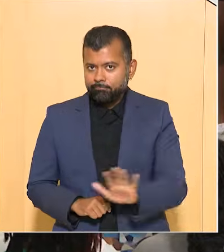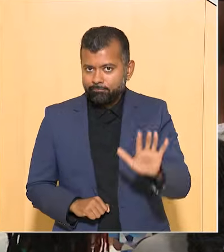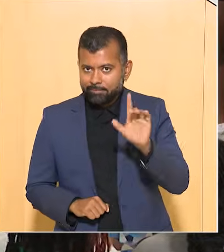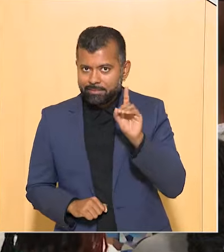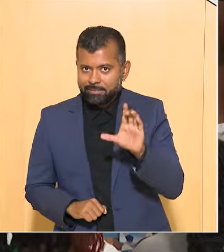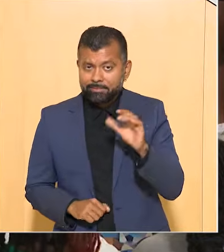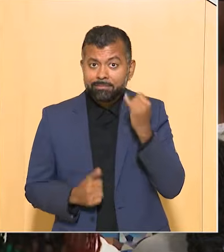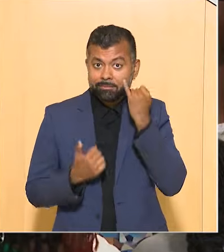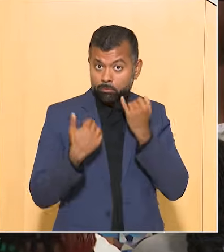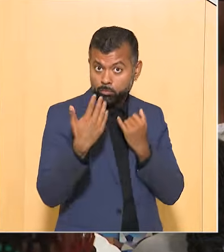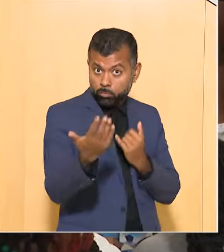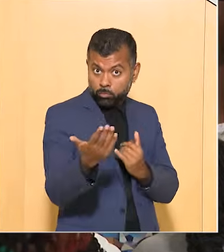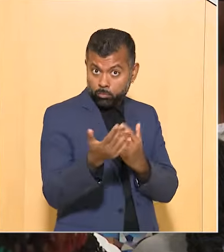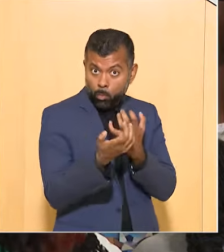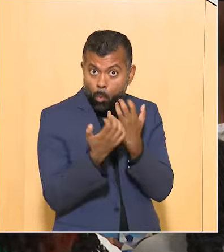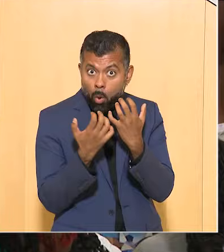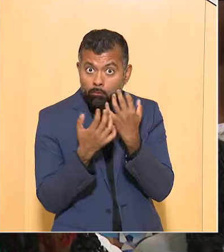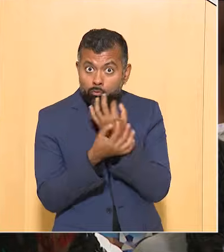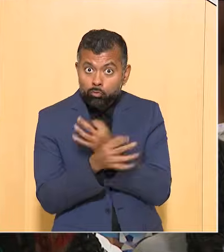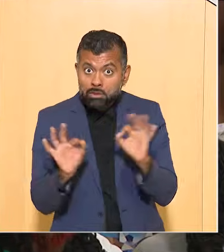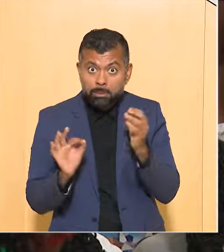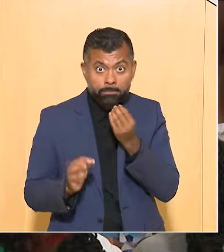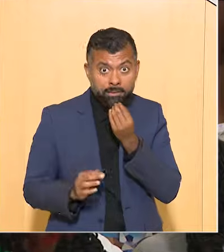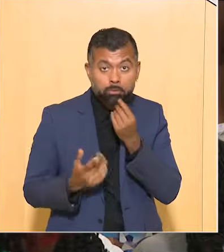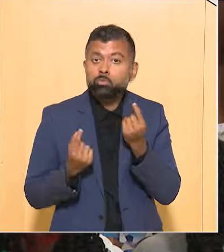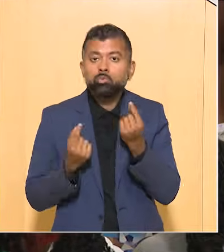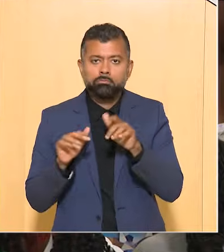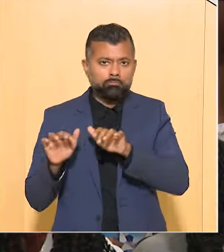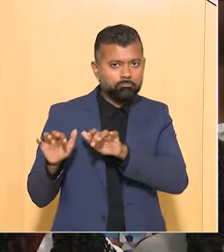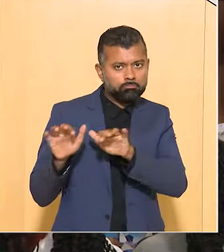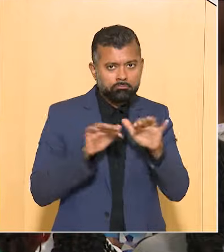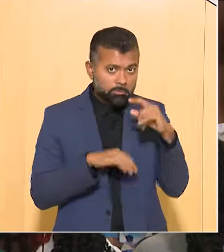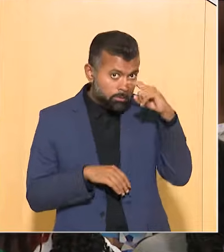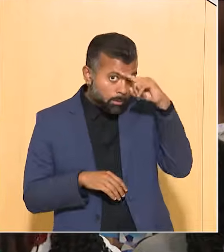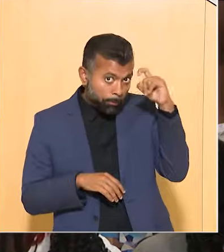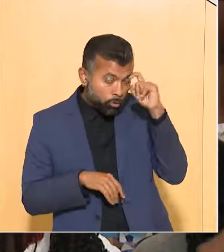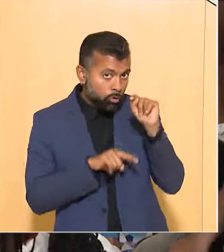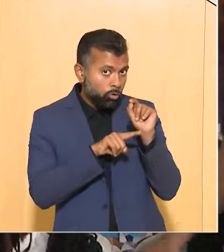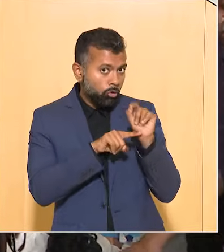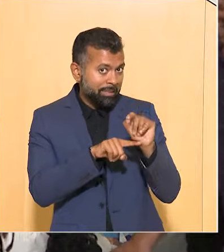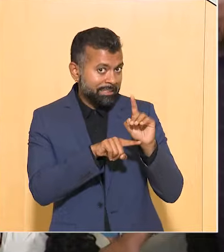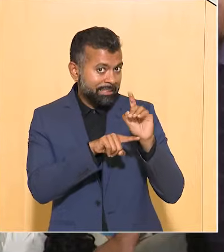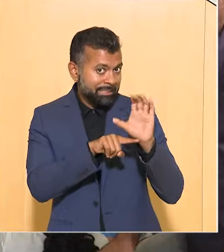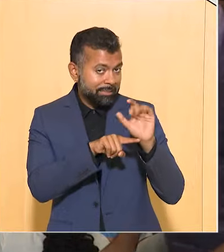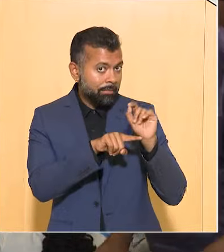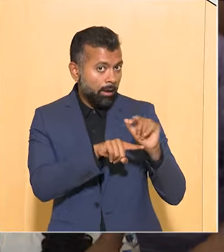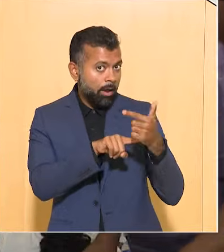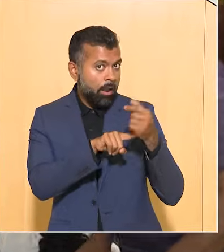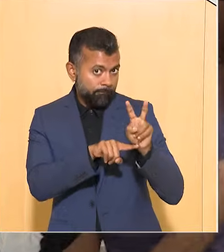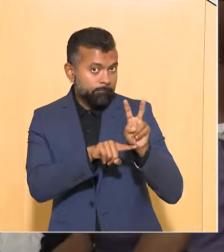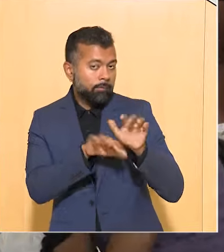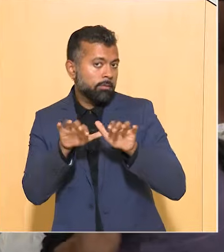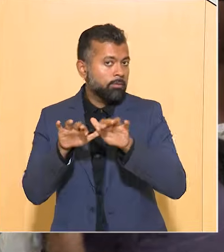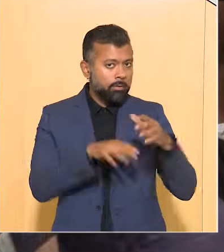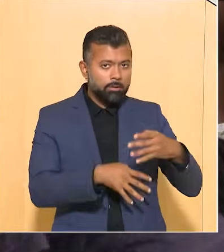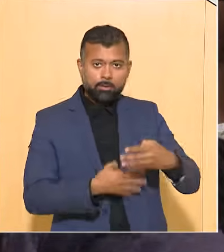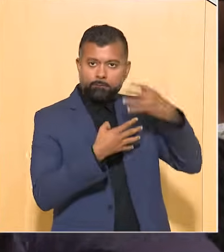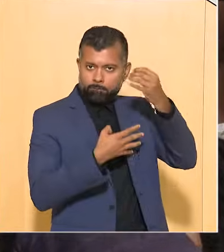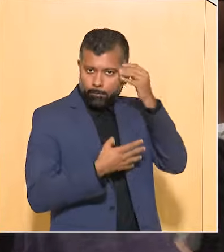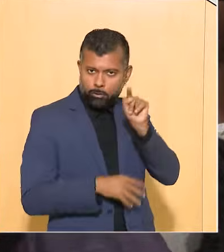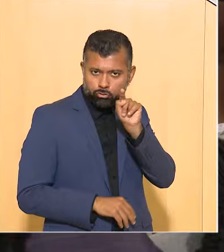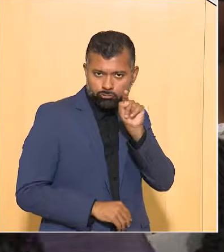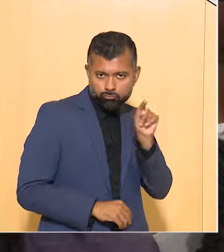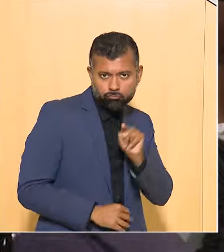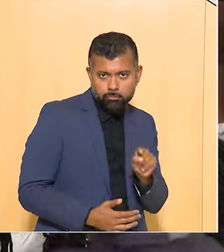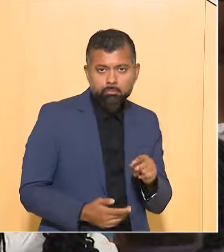summer.dc.gov for all of these locations. So we continue to celebrate our young people with pride. I also want to thank